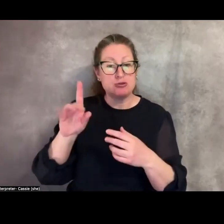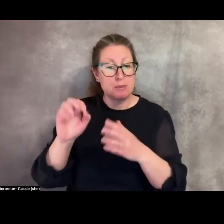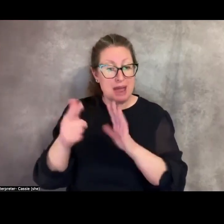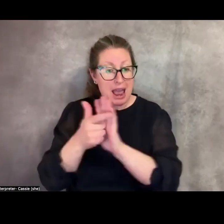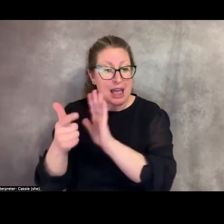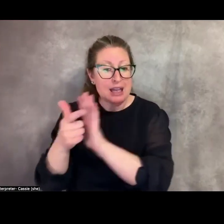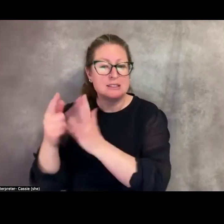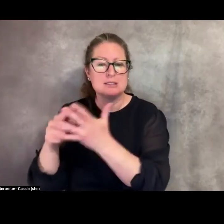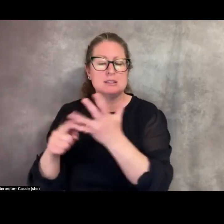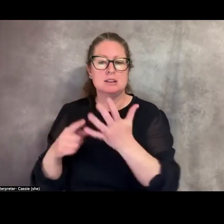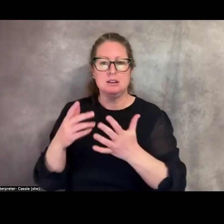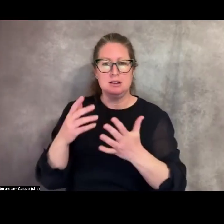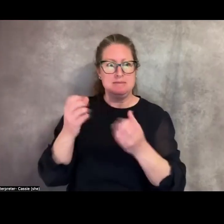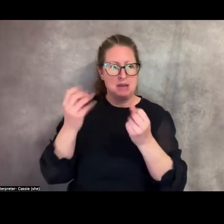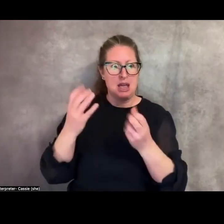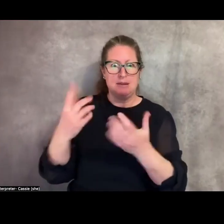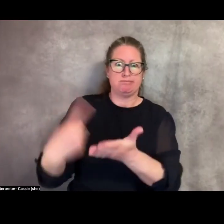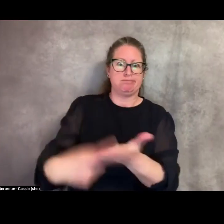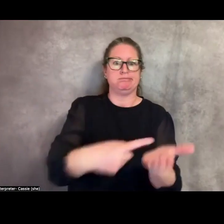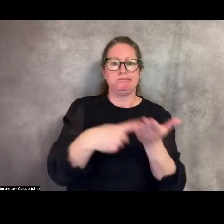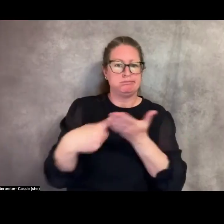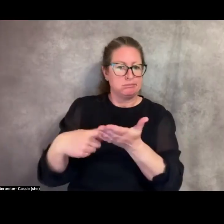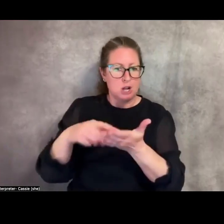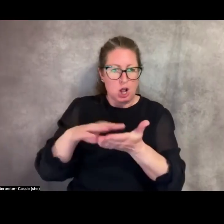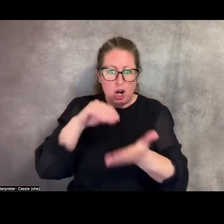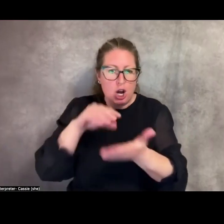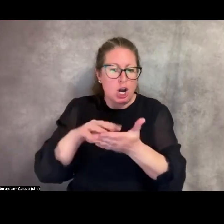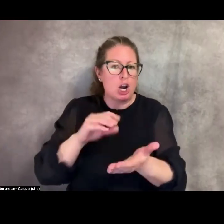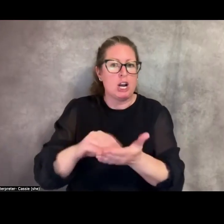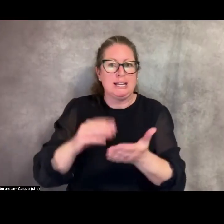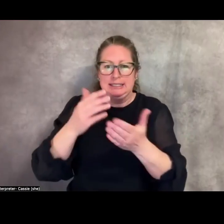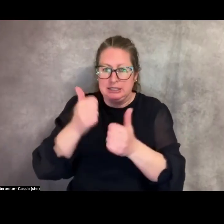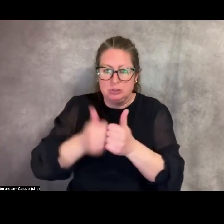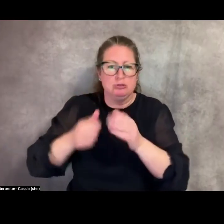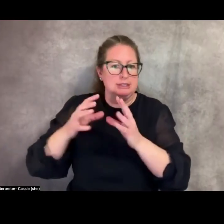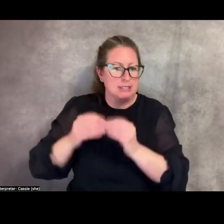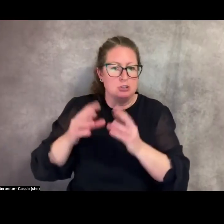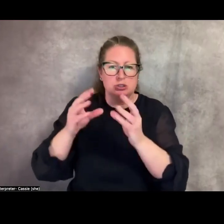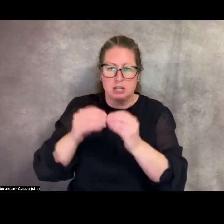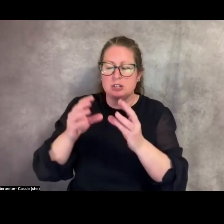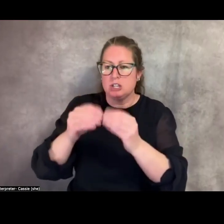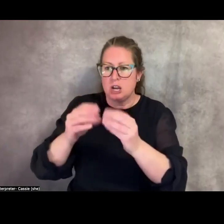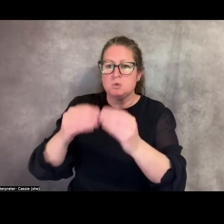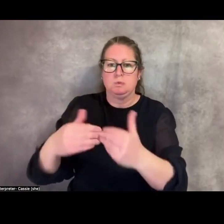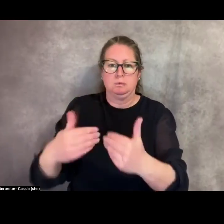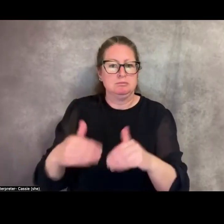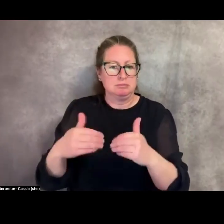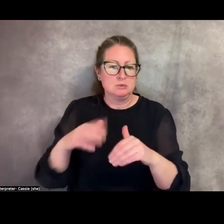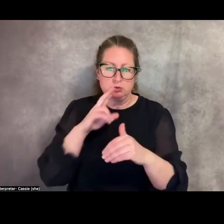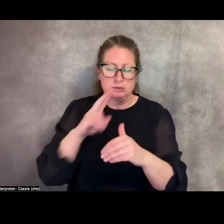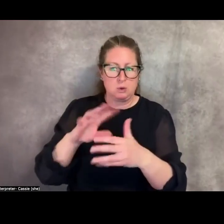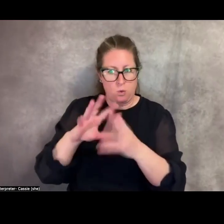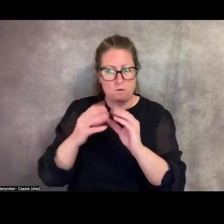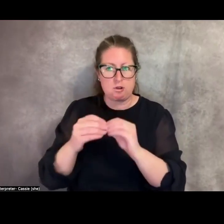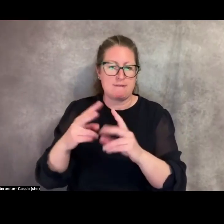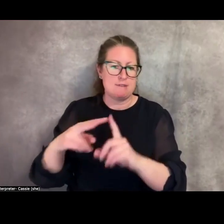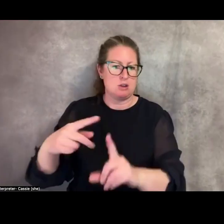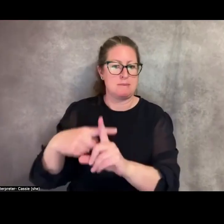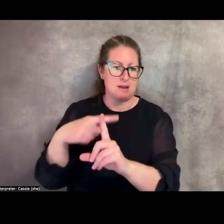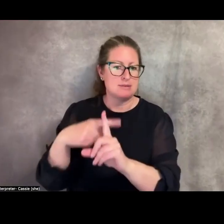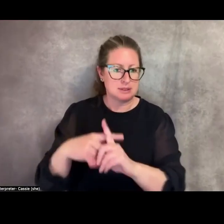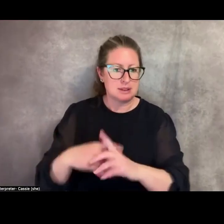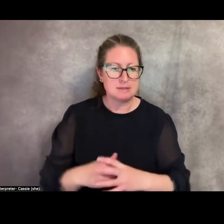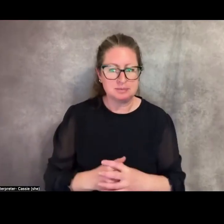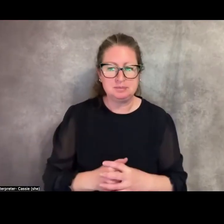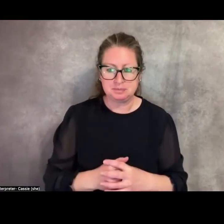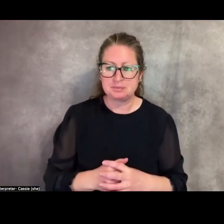so much discussion, so much learning happening in each of these sessions. So it was very, very positive. Not